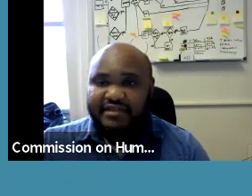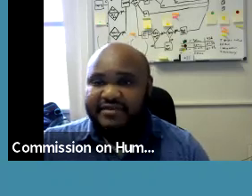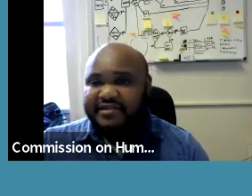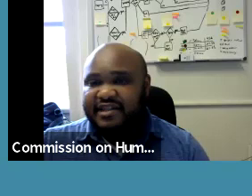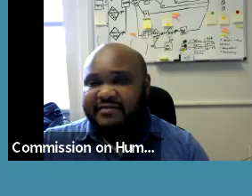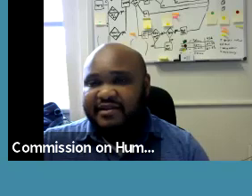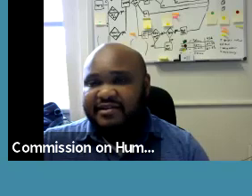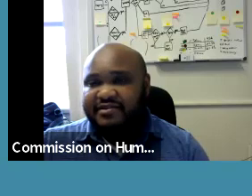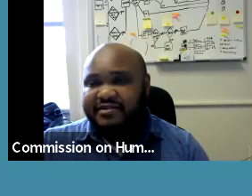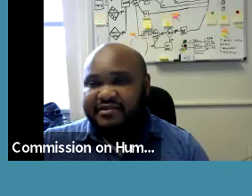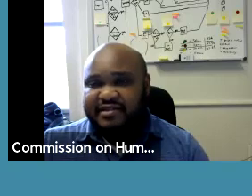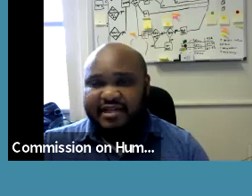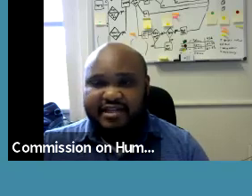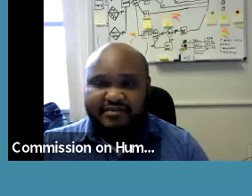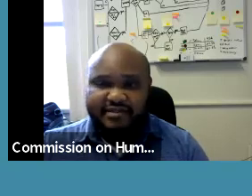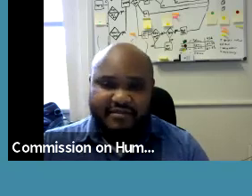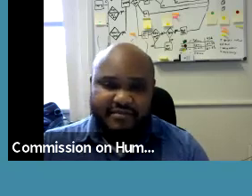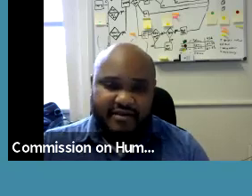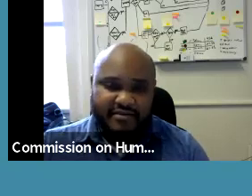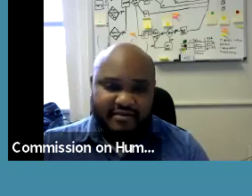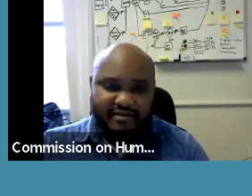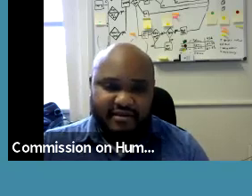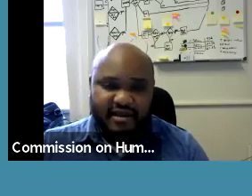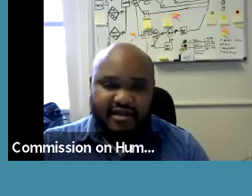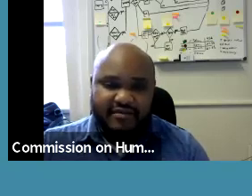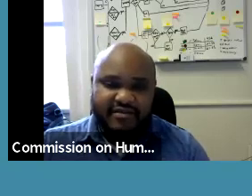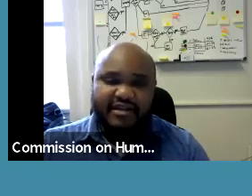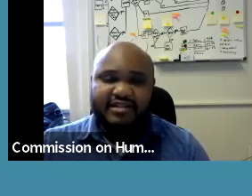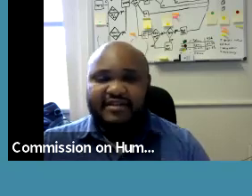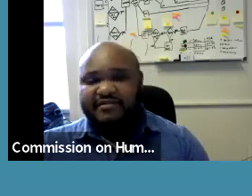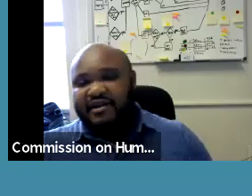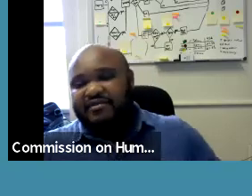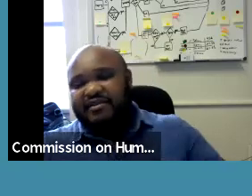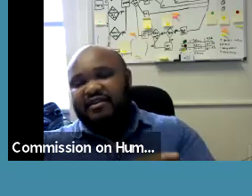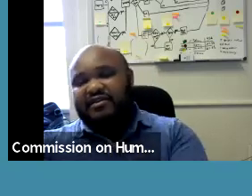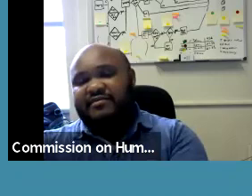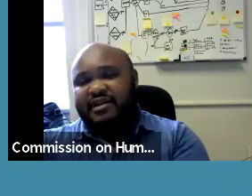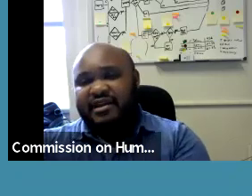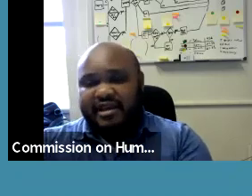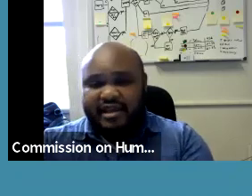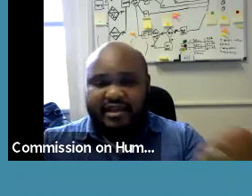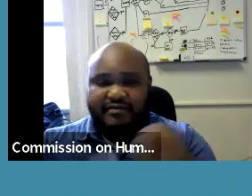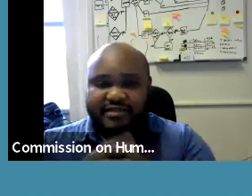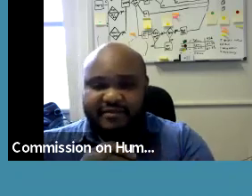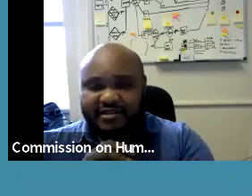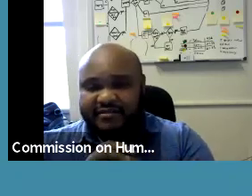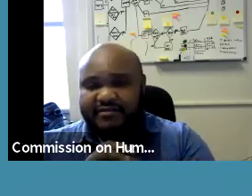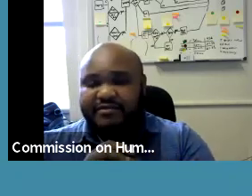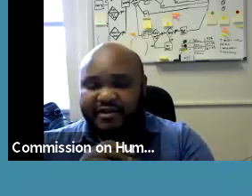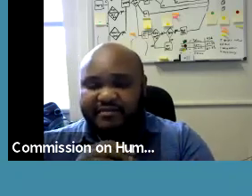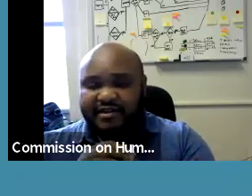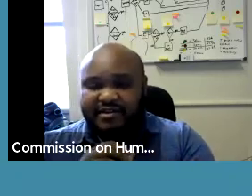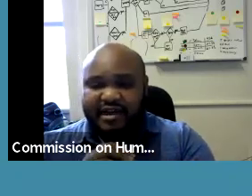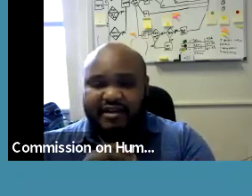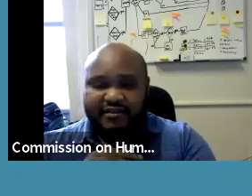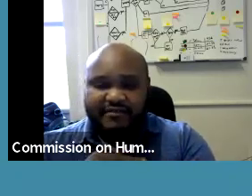The last person that I'm going to introduce is Rashod Brown. Rashod Xavier Brown, he, him, it was a